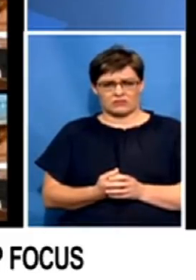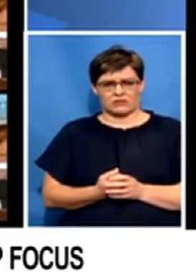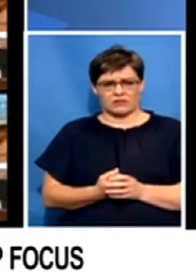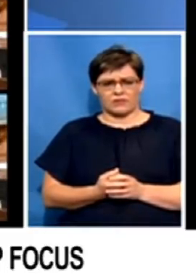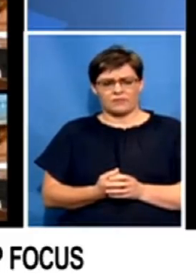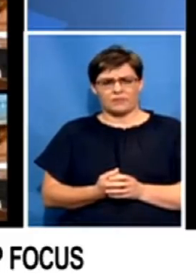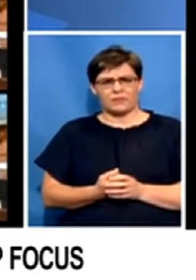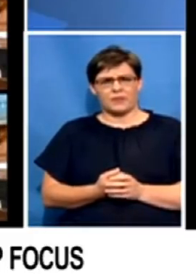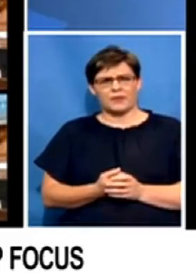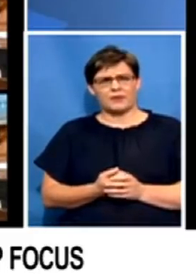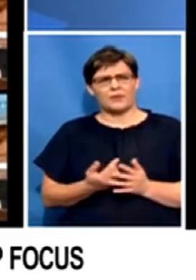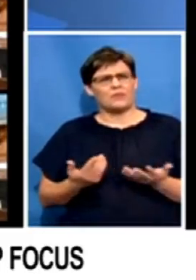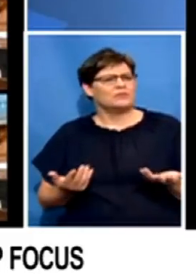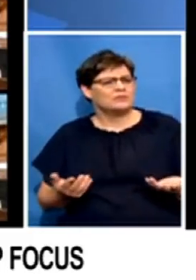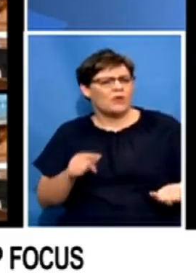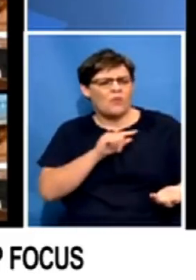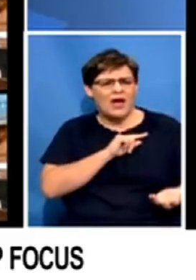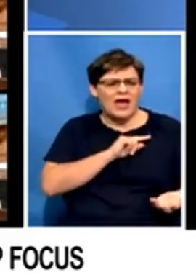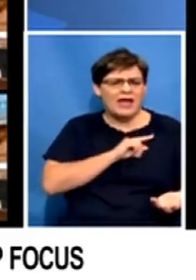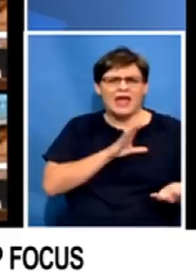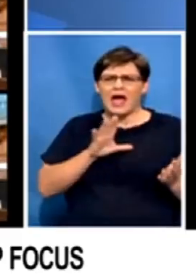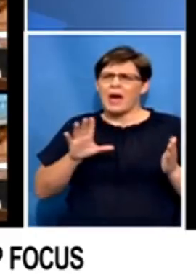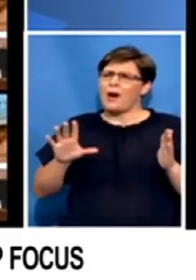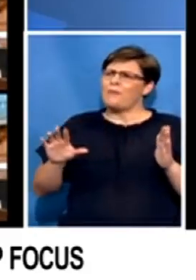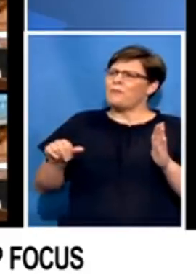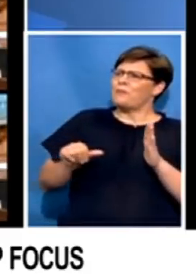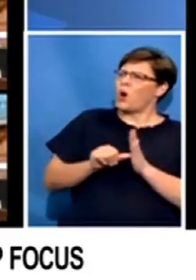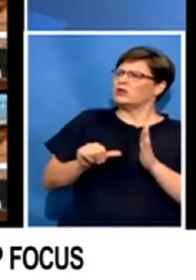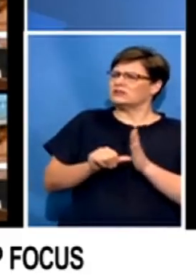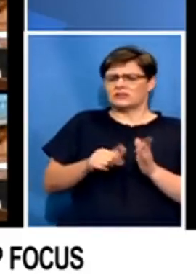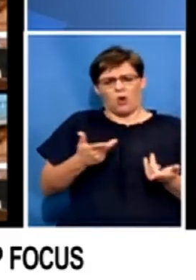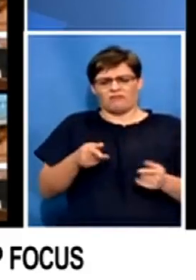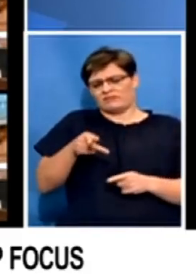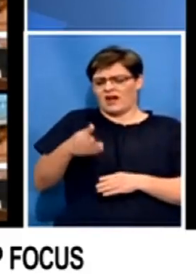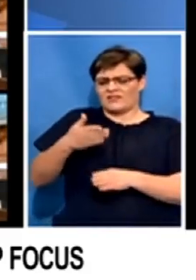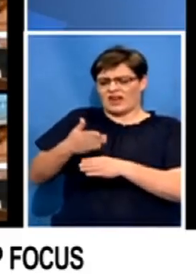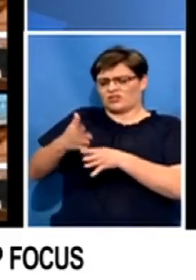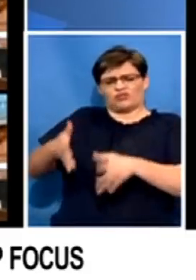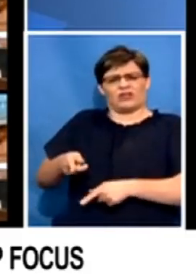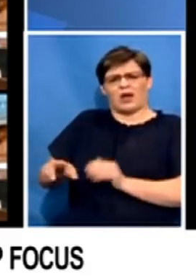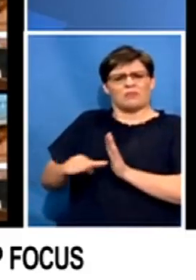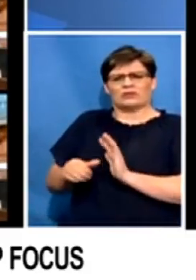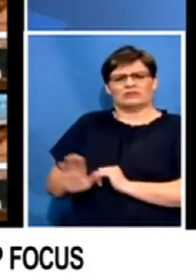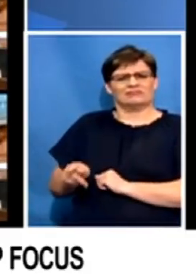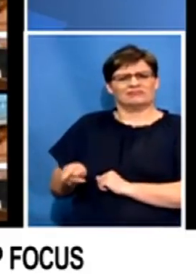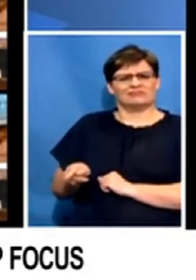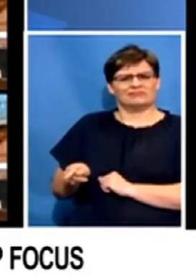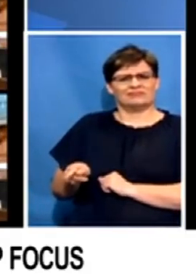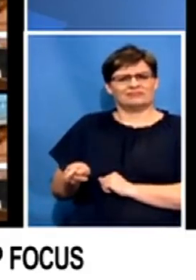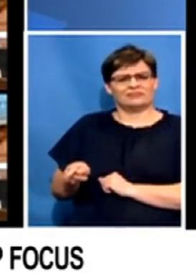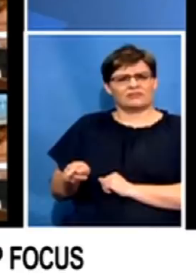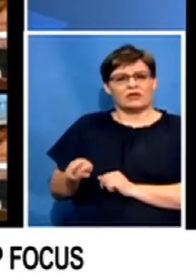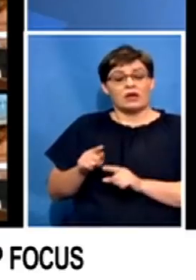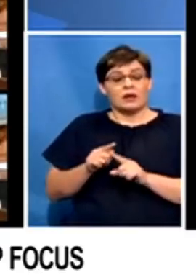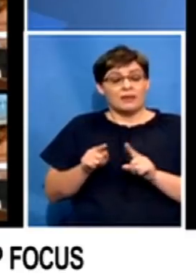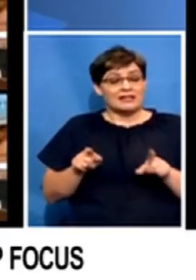important, the nature of the functionary is not important, but we suggest that, as I said earlier, what I call